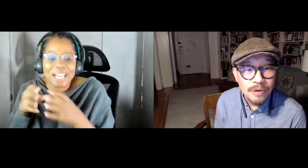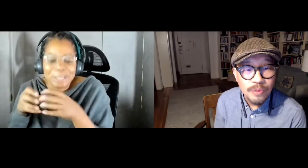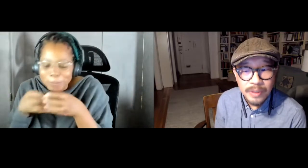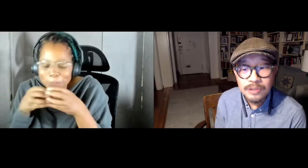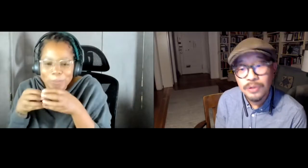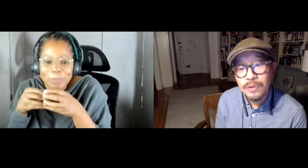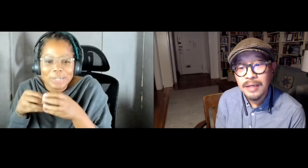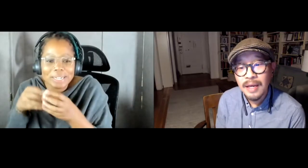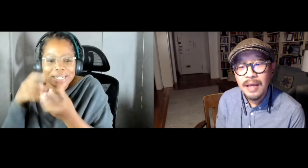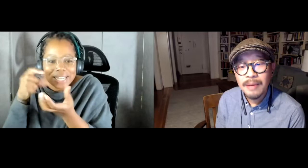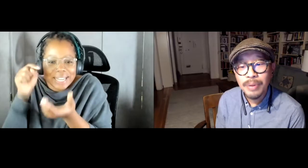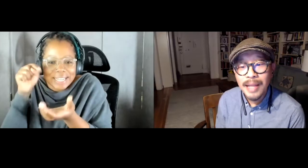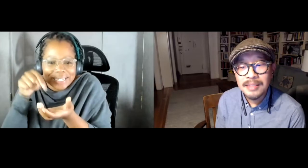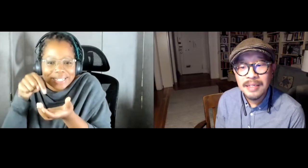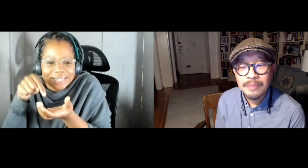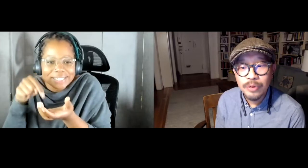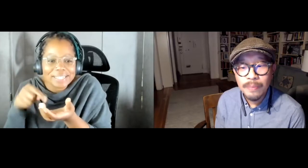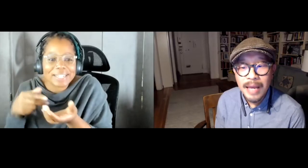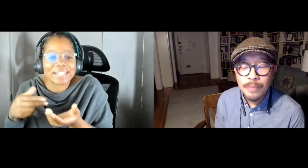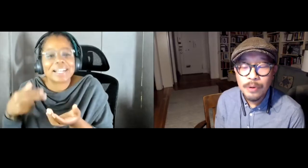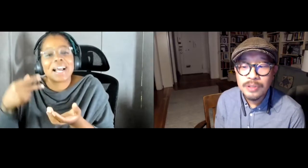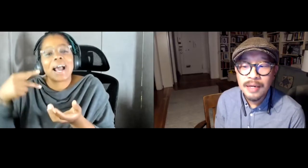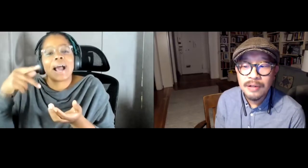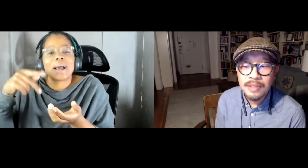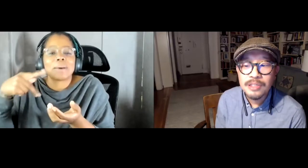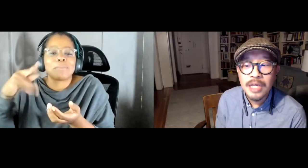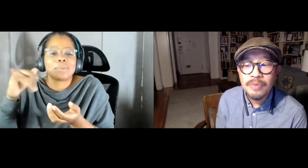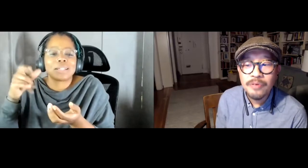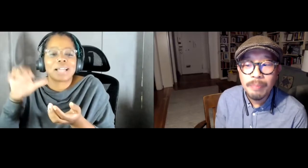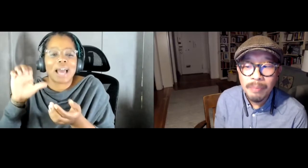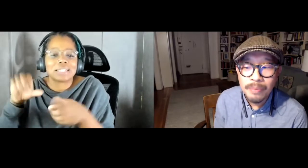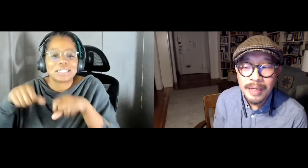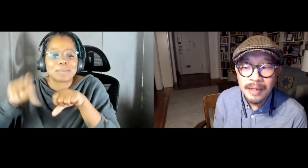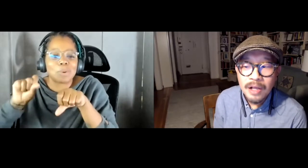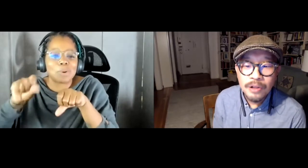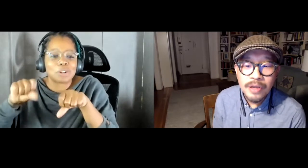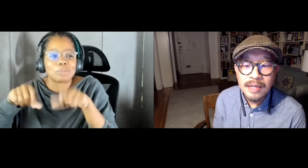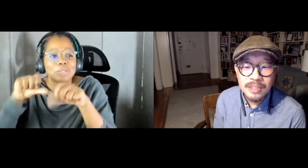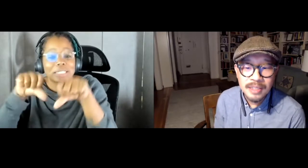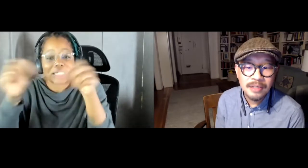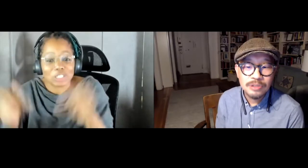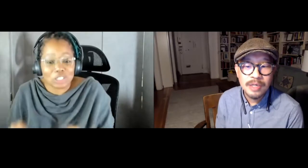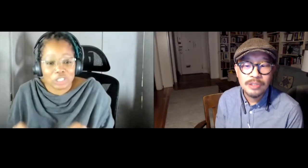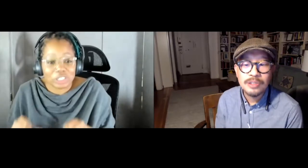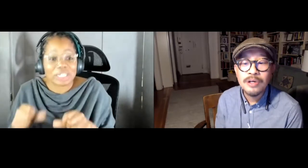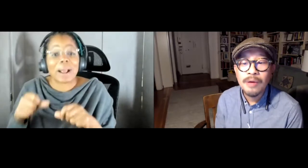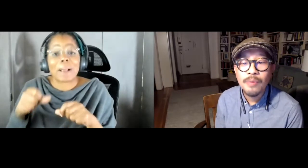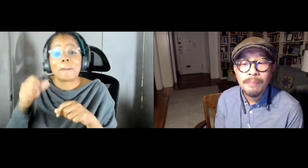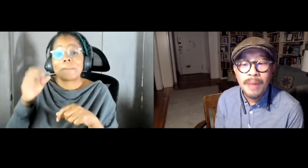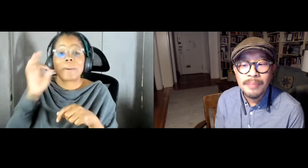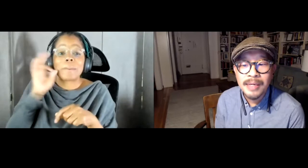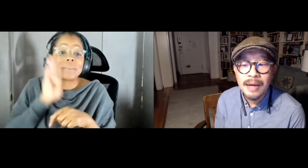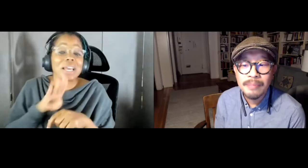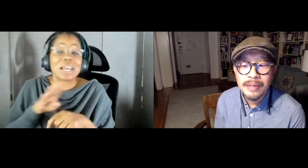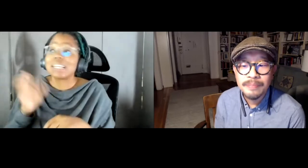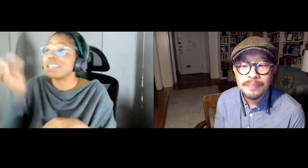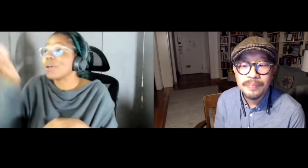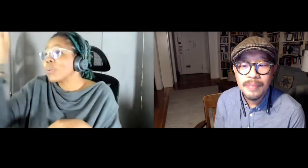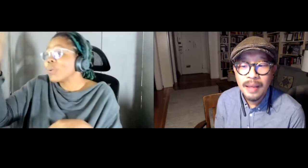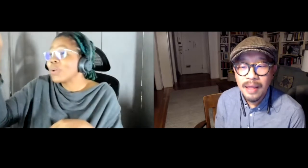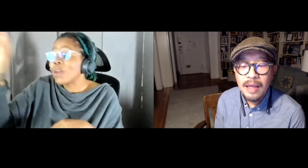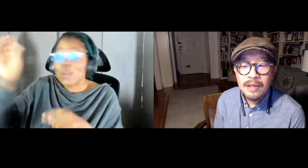inside it, oh, real joy, a plastic pullback motorcycle in the shape of a bumblebee. "Look at," she tells strangers, "look at what mommy got